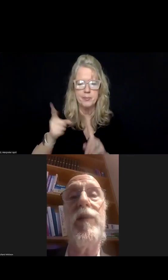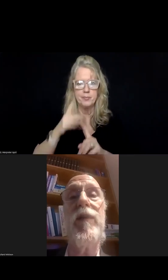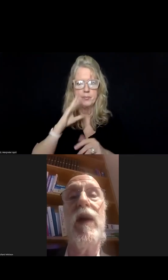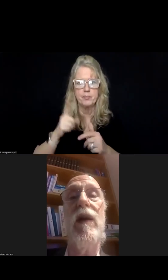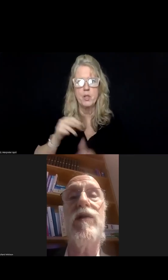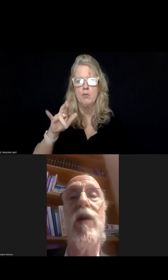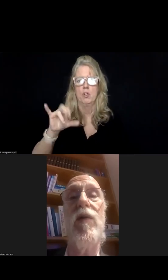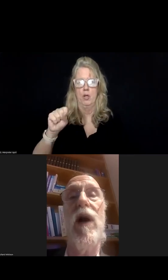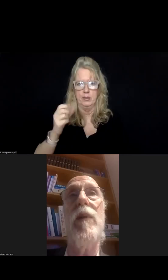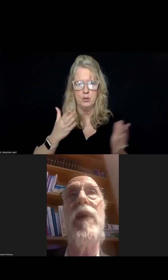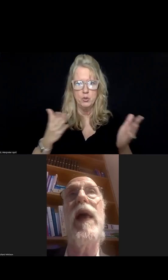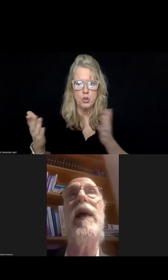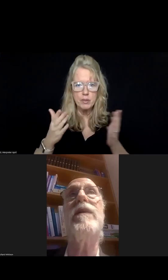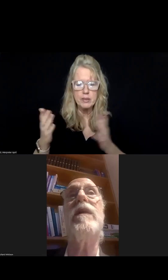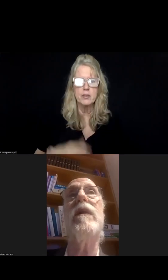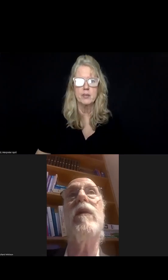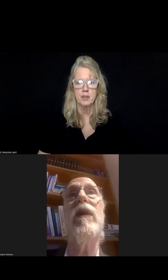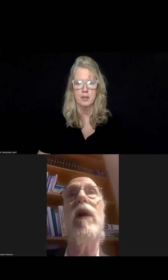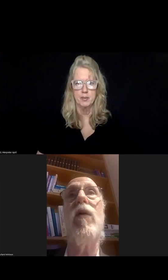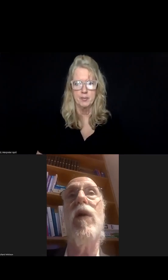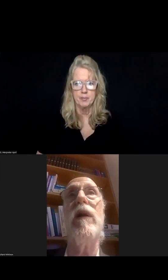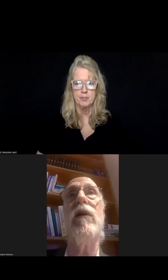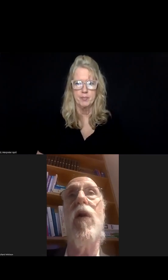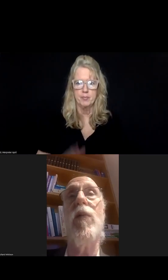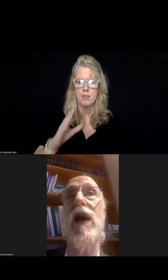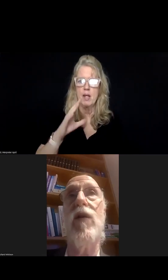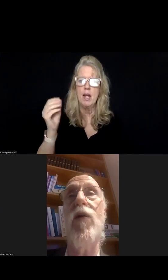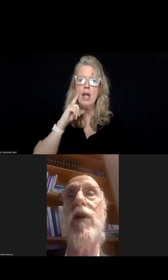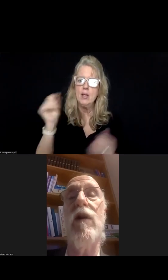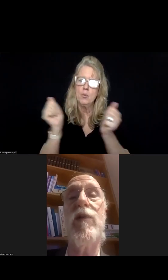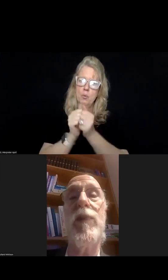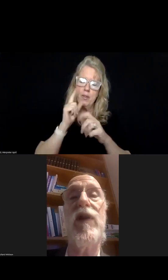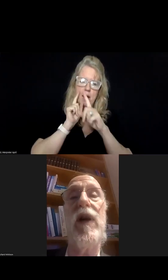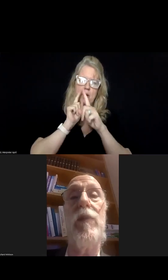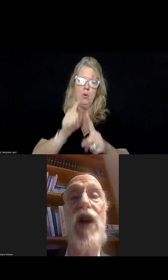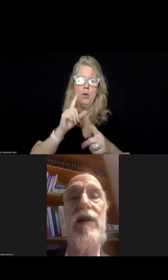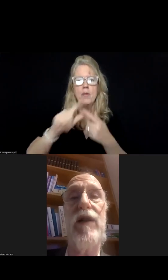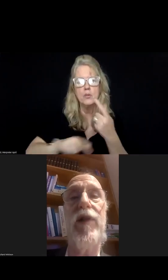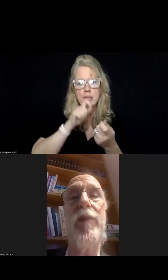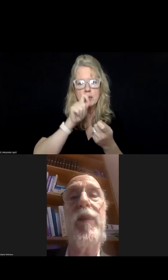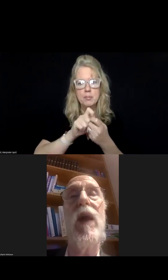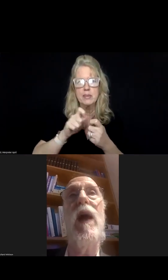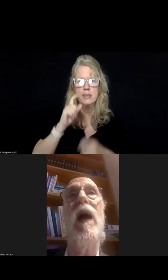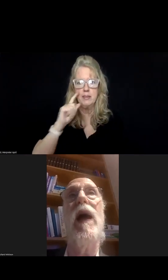services. So, and along with that goal, there are specific